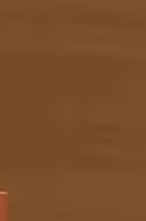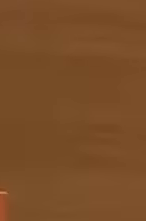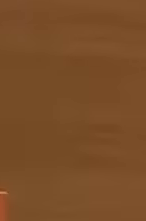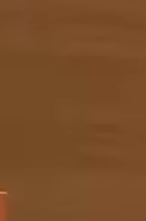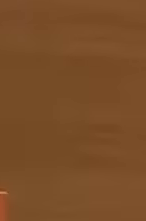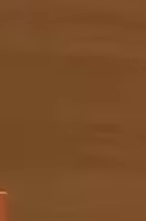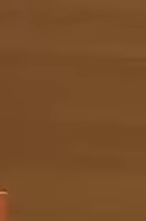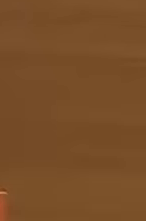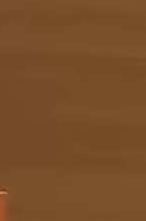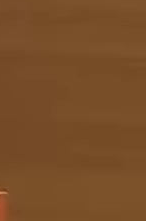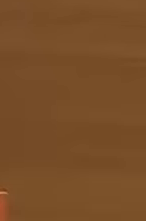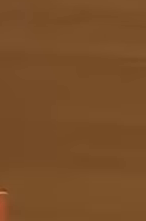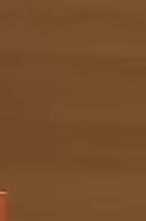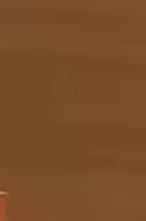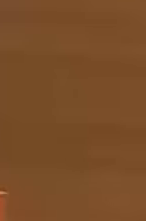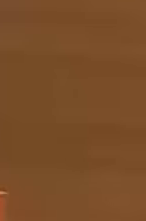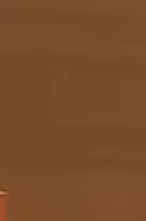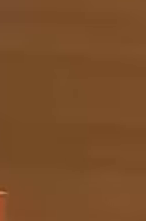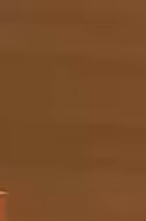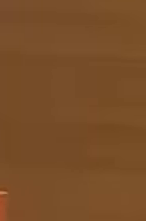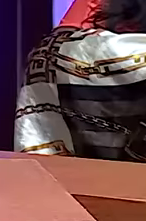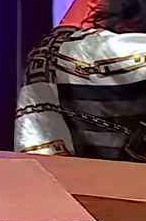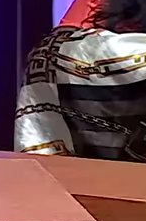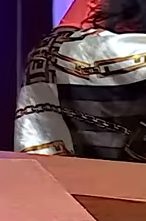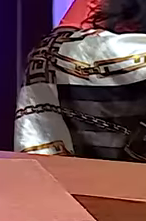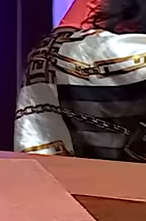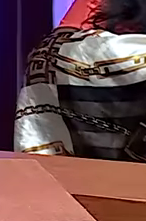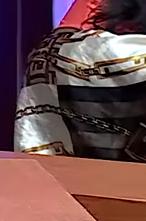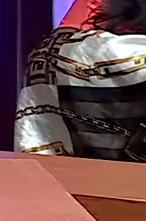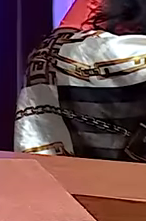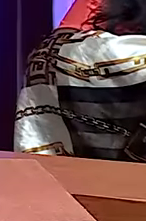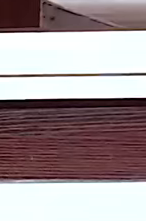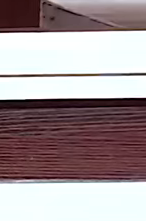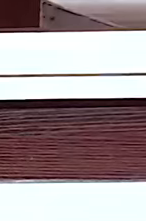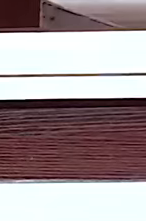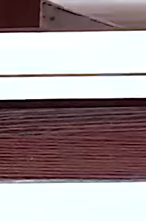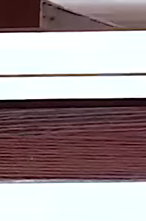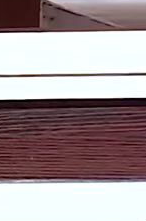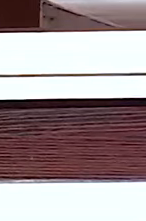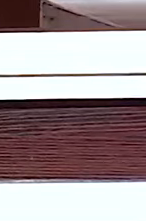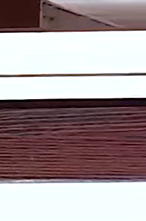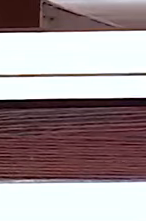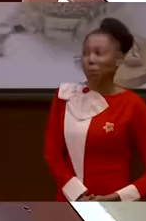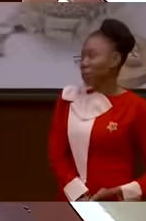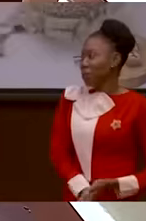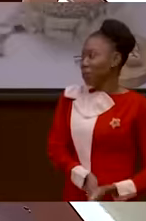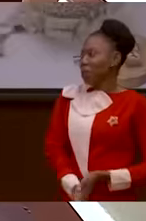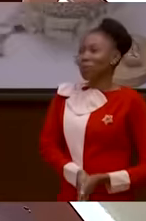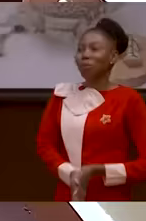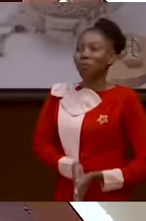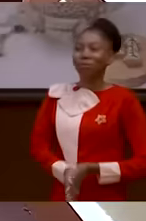men while they were together. He doubts if he was responsible for Hannah's pregnancy. Judge Fumi wades into this matter.